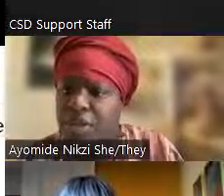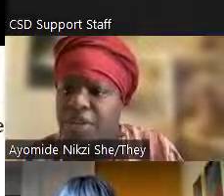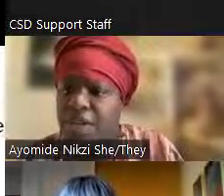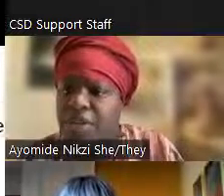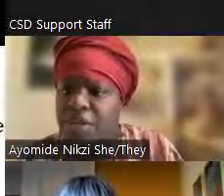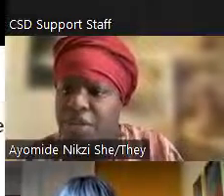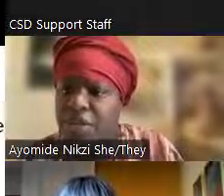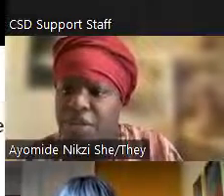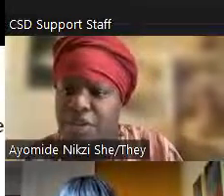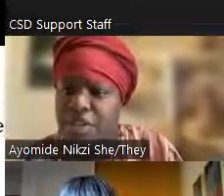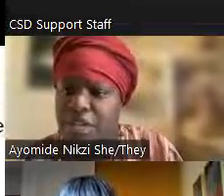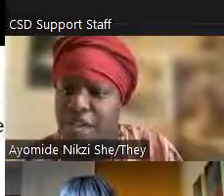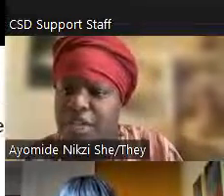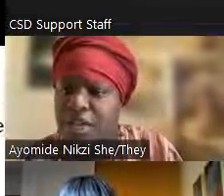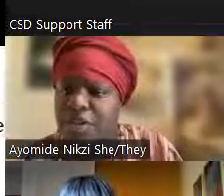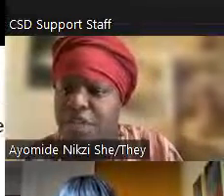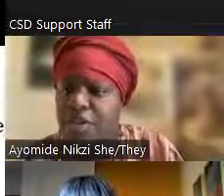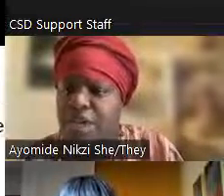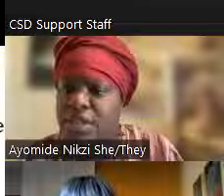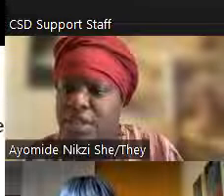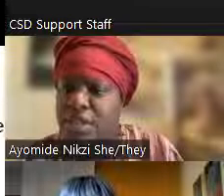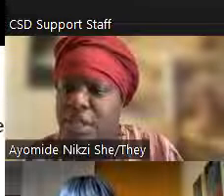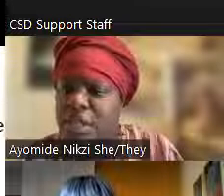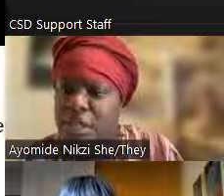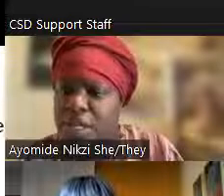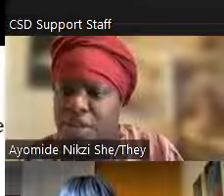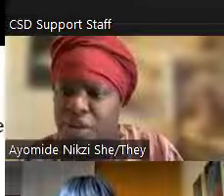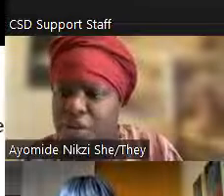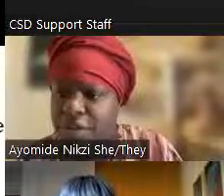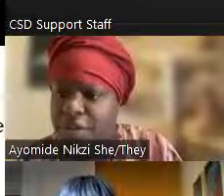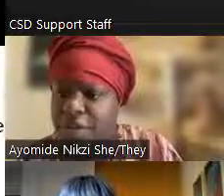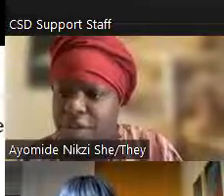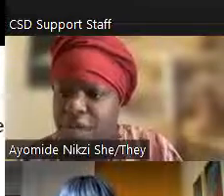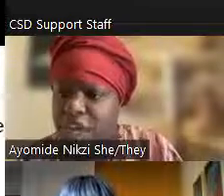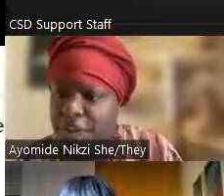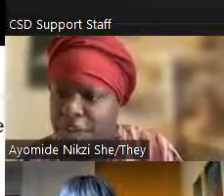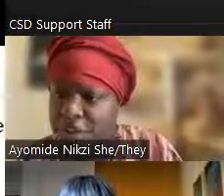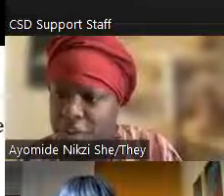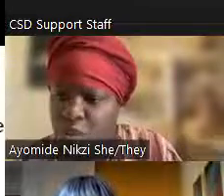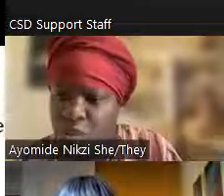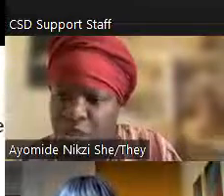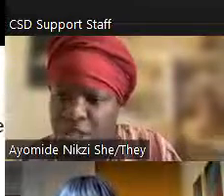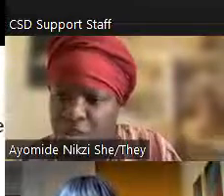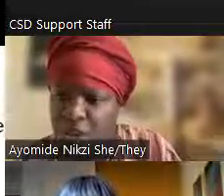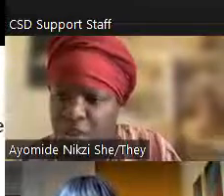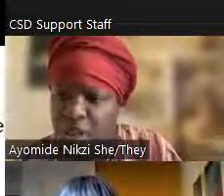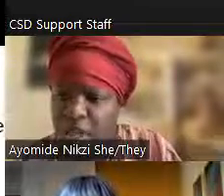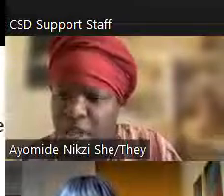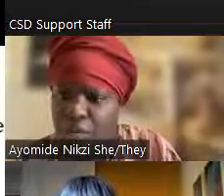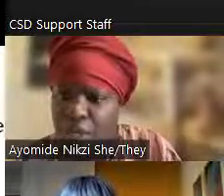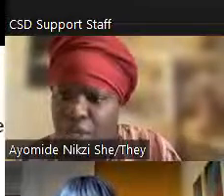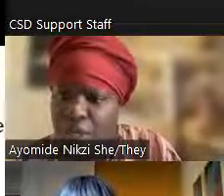that does the heavy lifting for the task of each phase in the current phase. I imagine there will be a